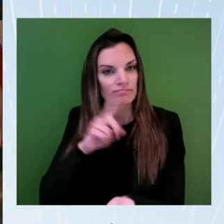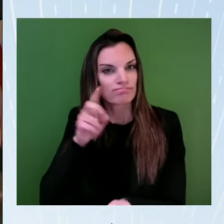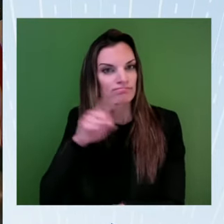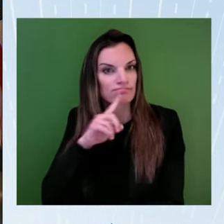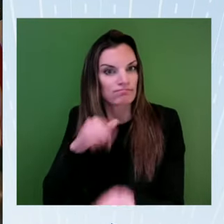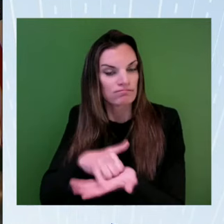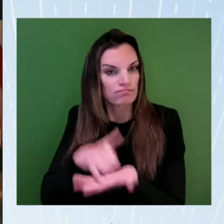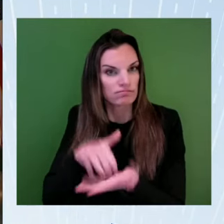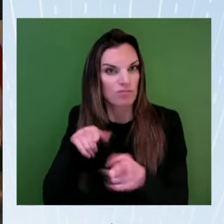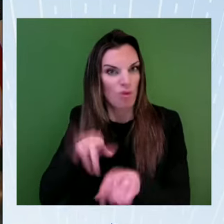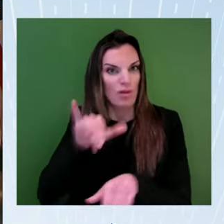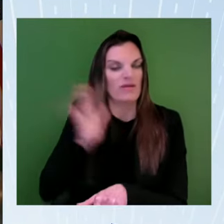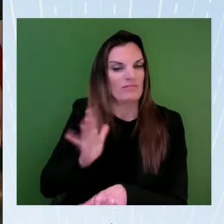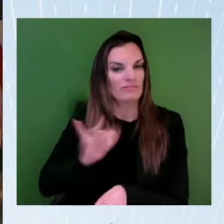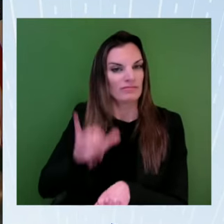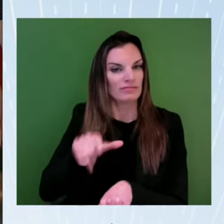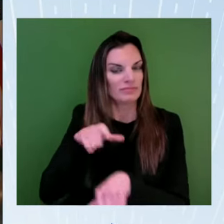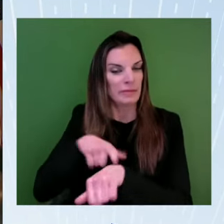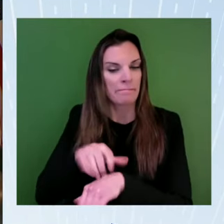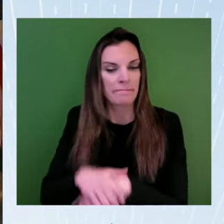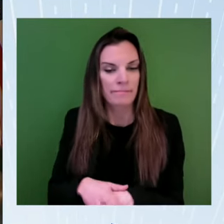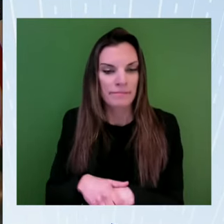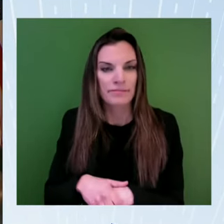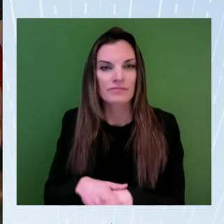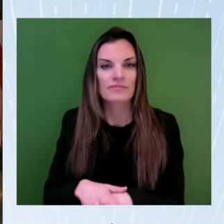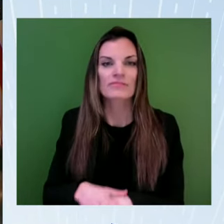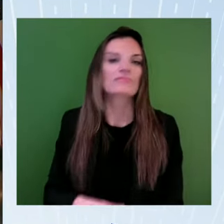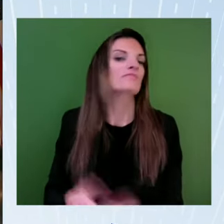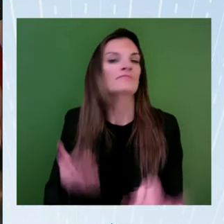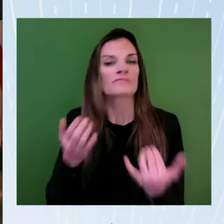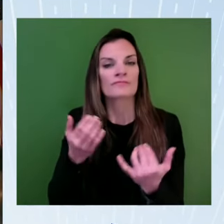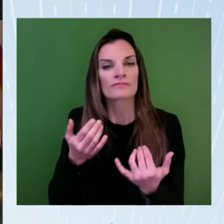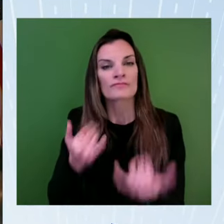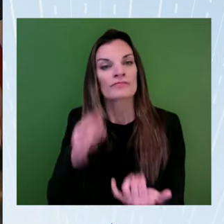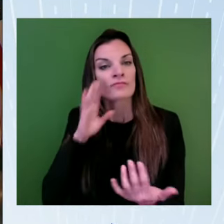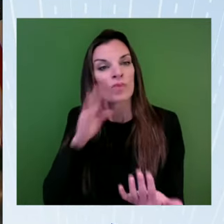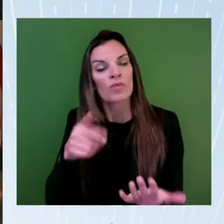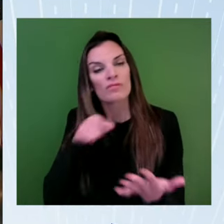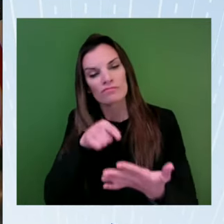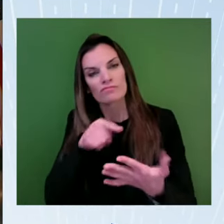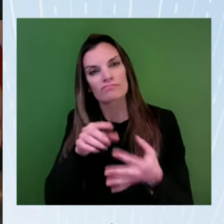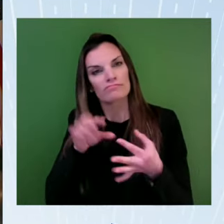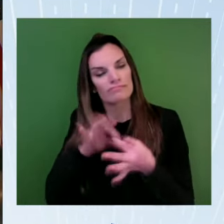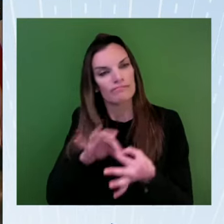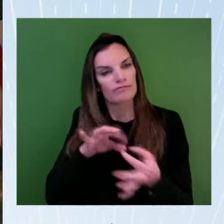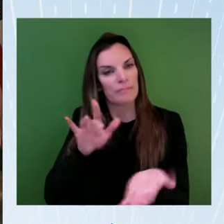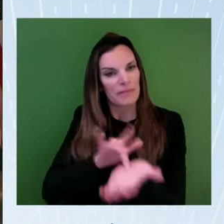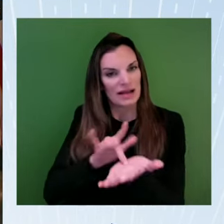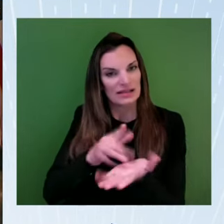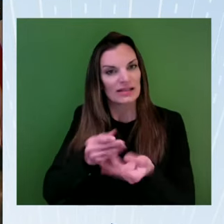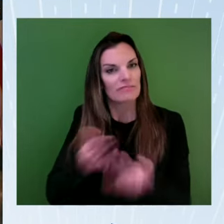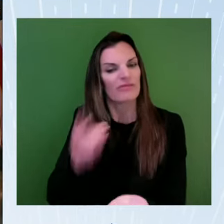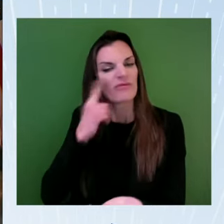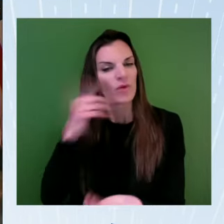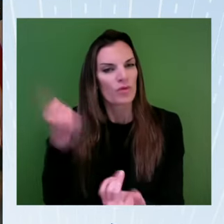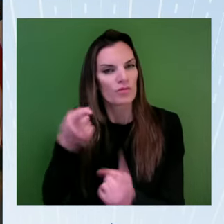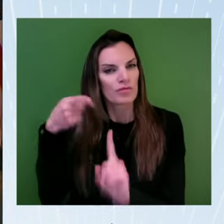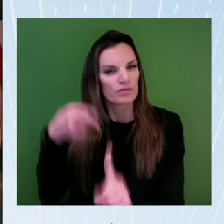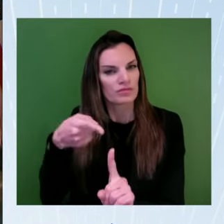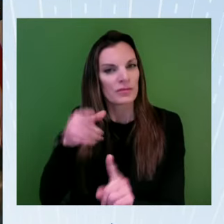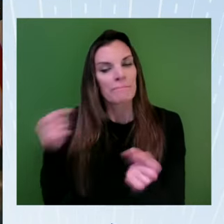addiction category of opioid for pain to my patients, but they preventing me